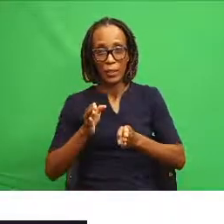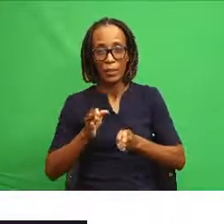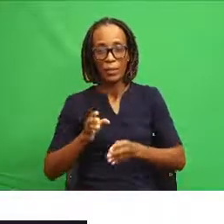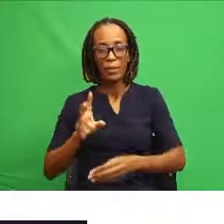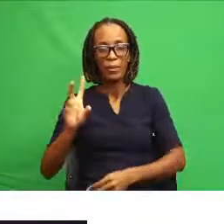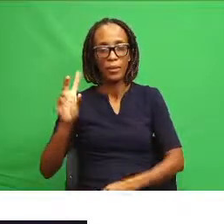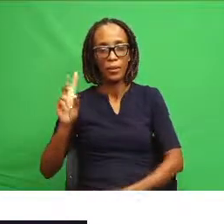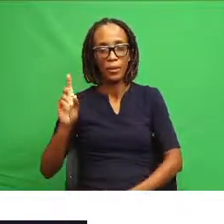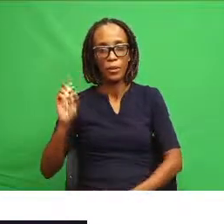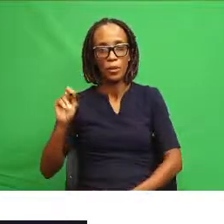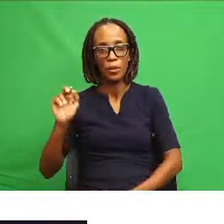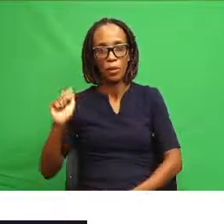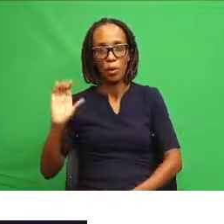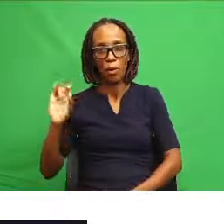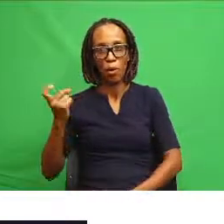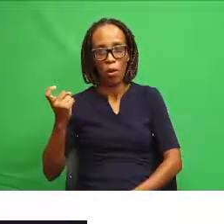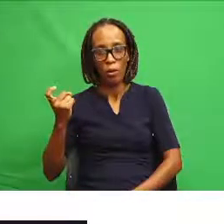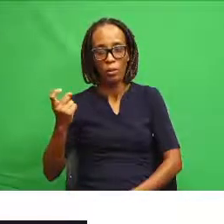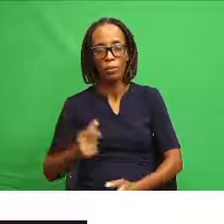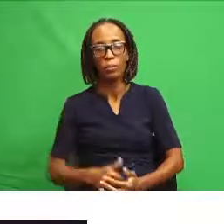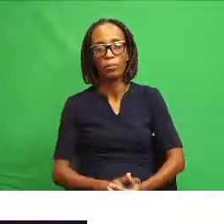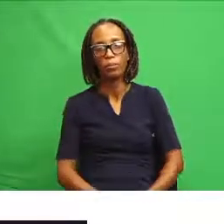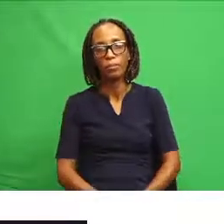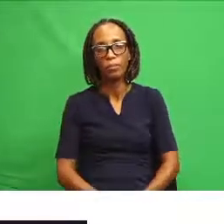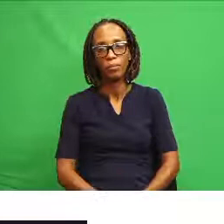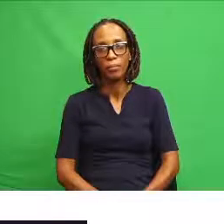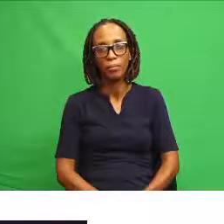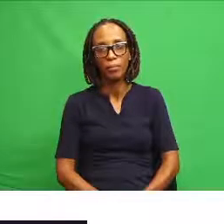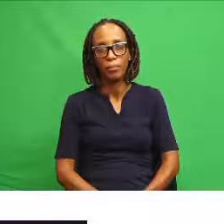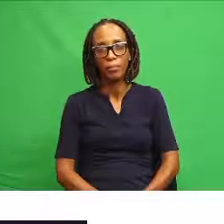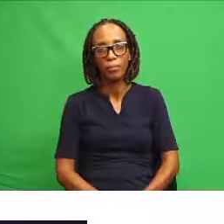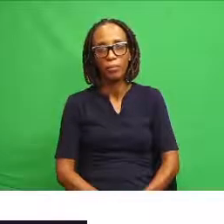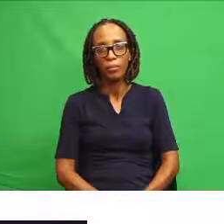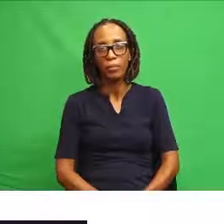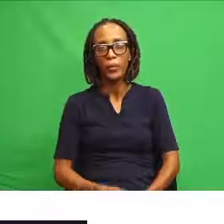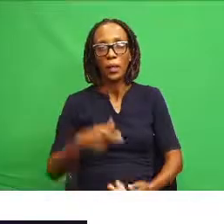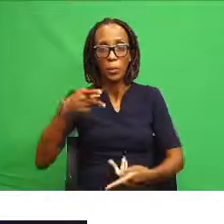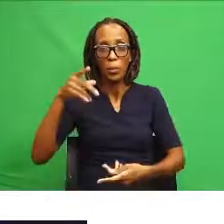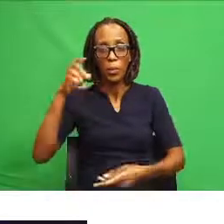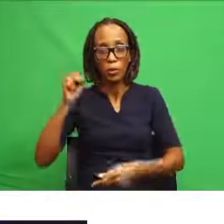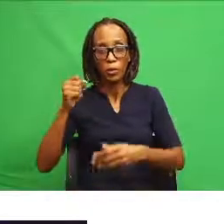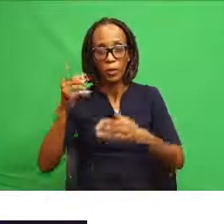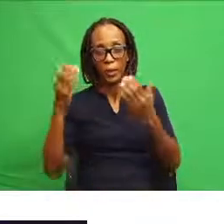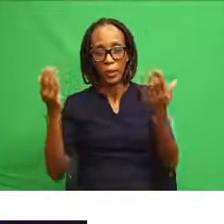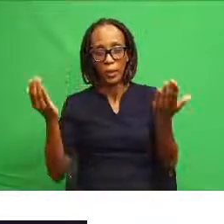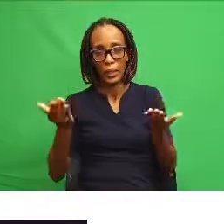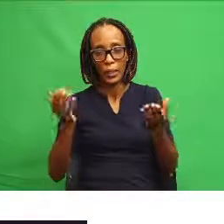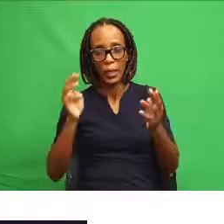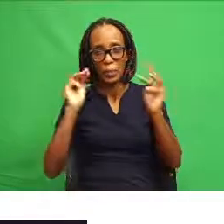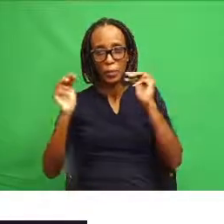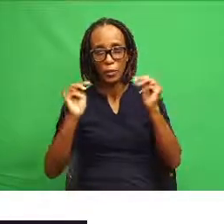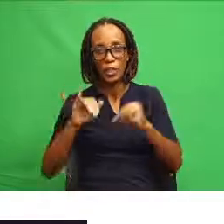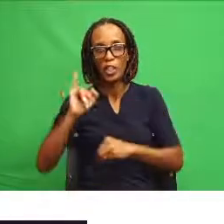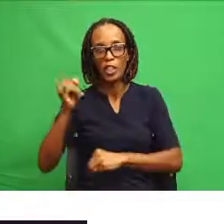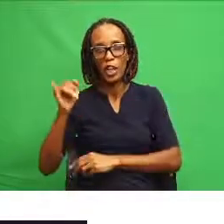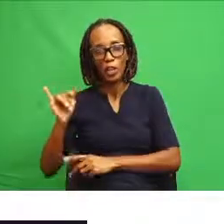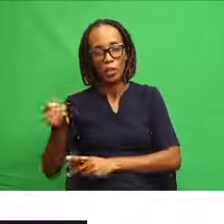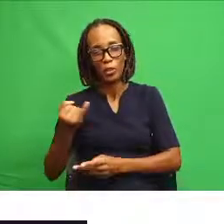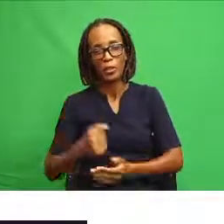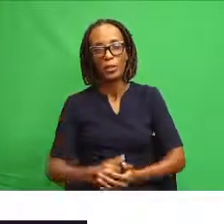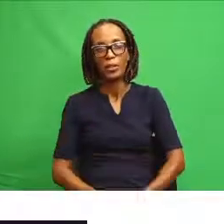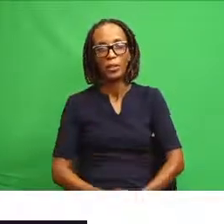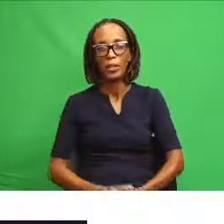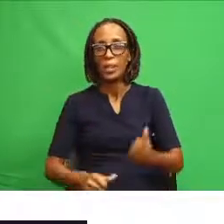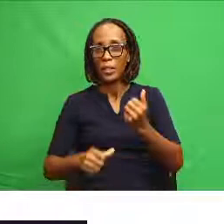Cox, Minister of Social Development and Family Services, Permanent Secretary at the Ministry, Ms. Jacqueline Johnson,